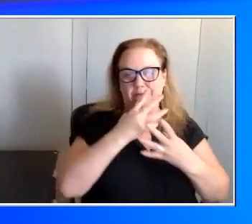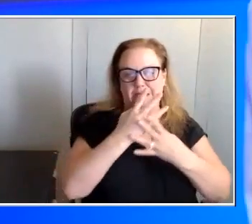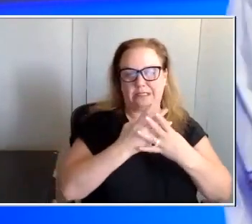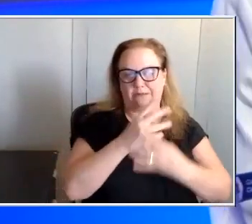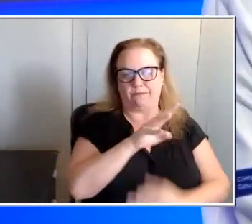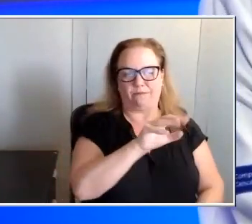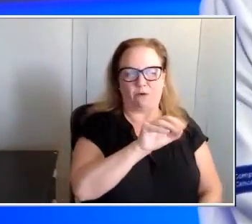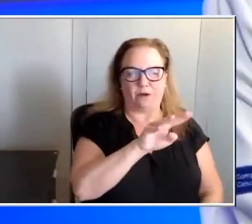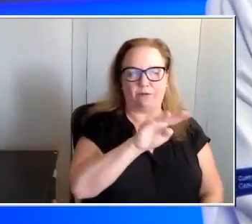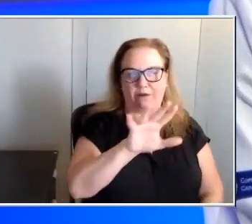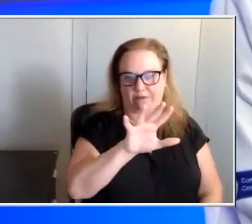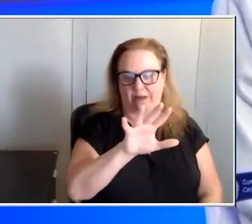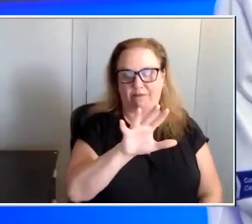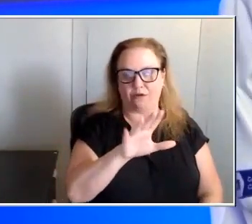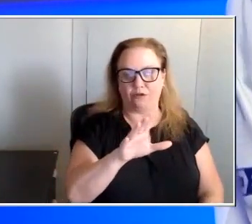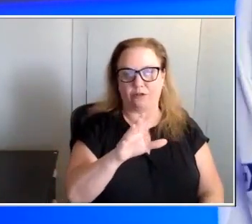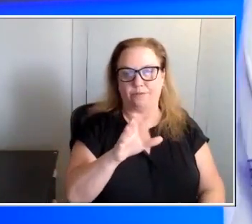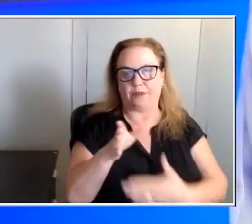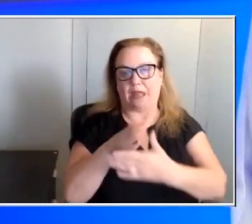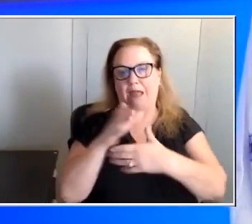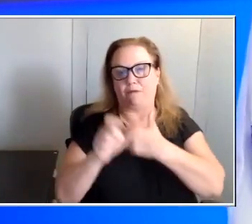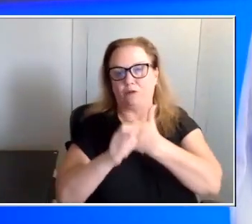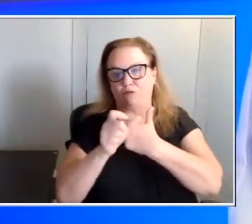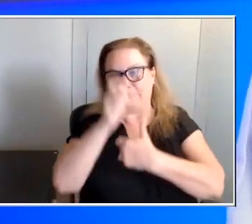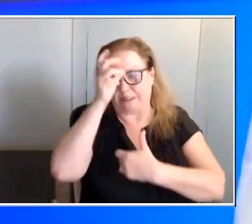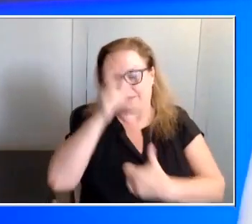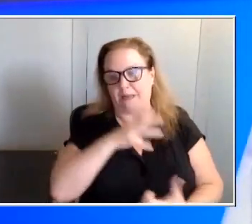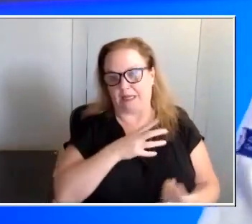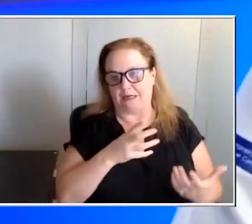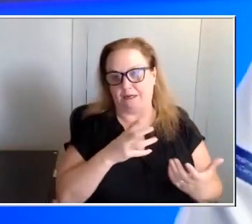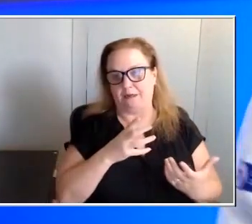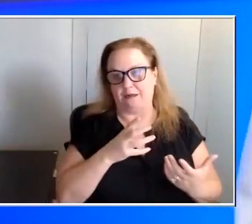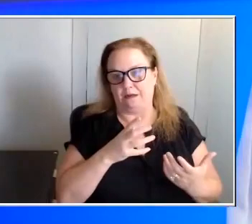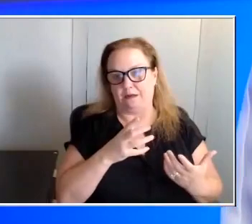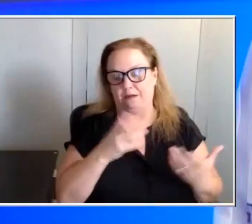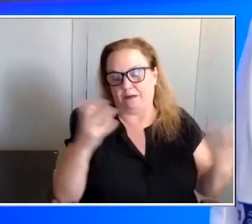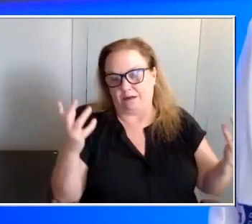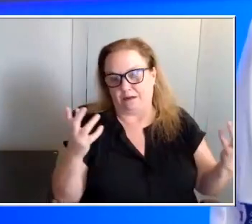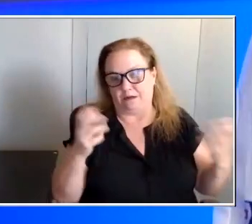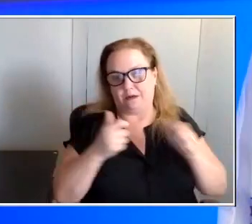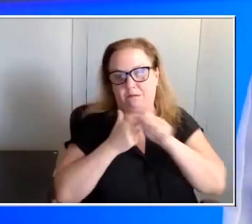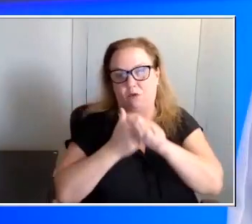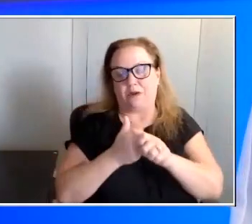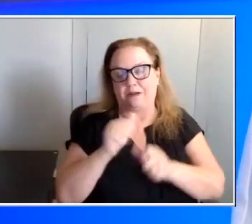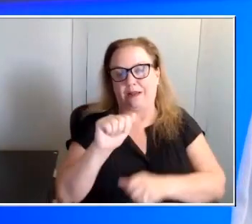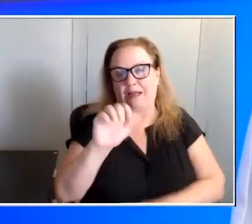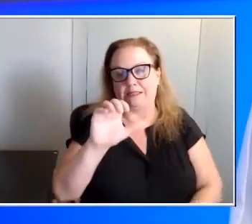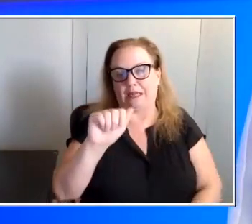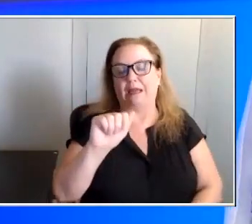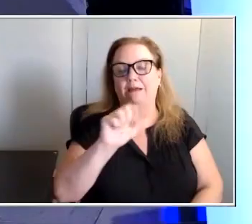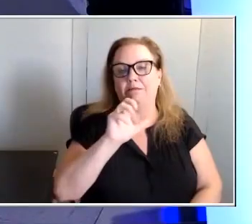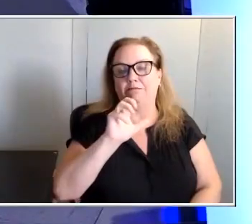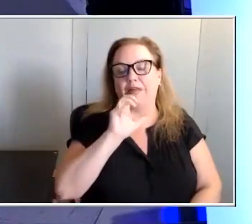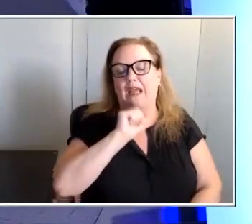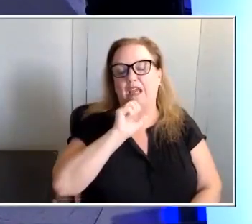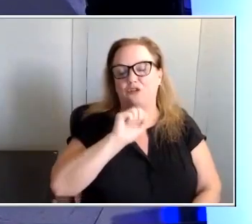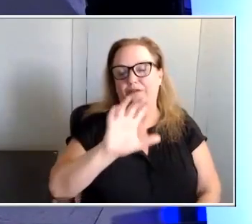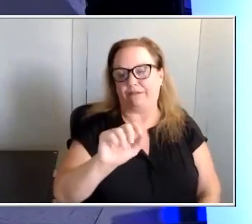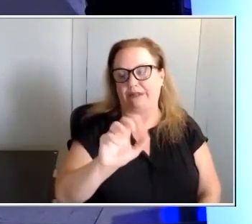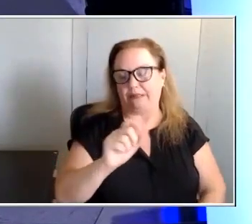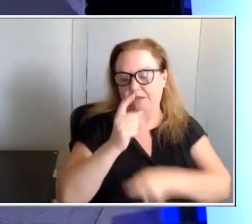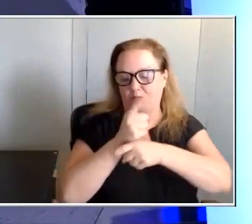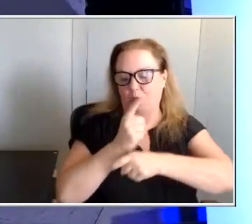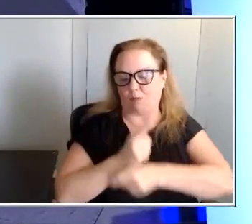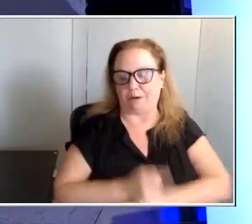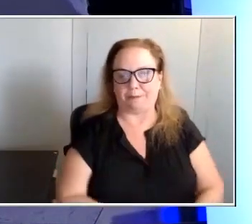45. For average risk men, everybody else, according to the American Cancer Society, age 50 will be appropriate. Okay, and so